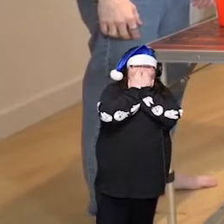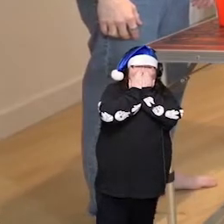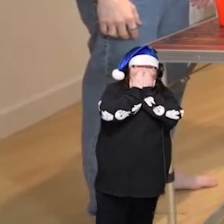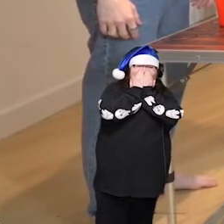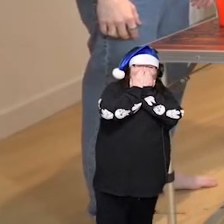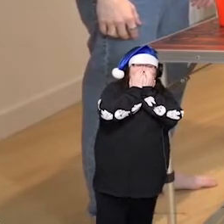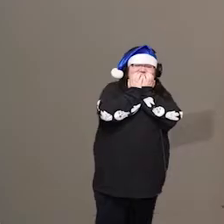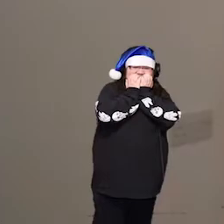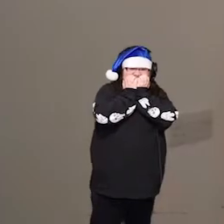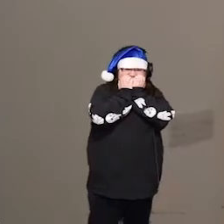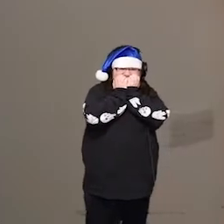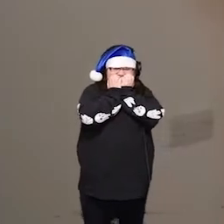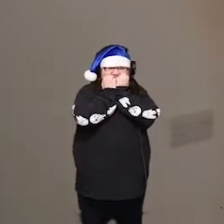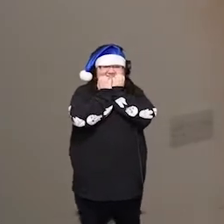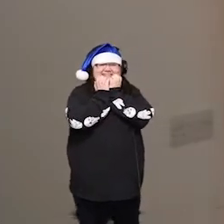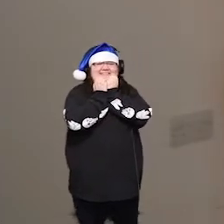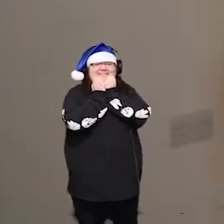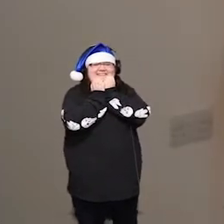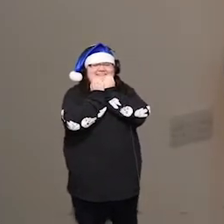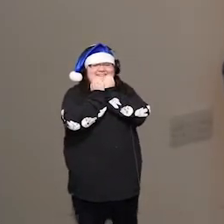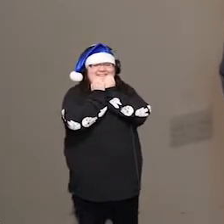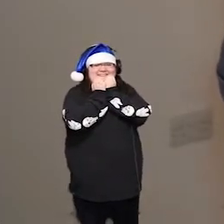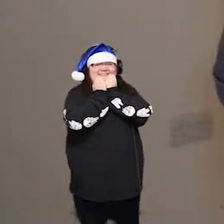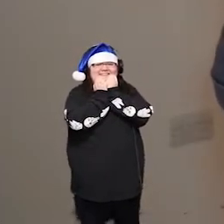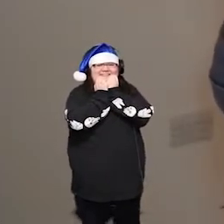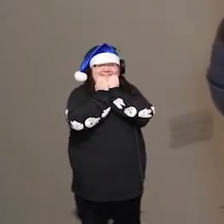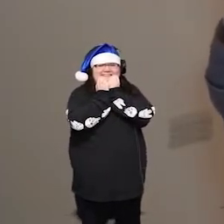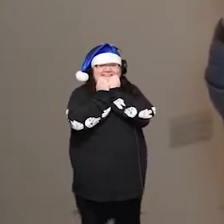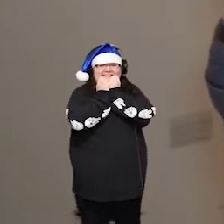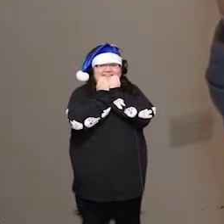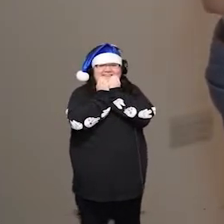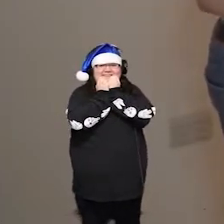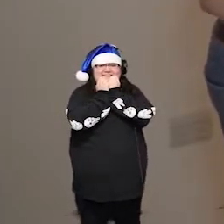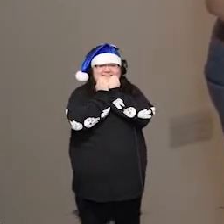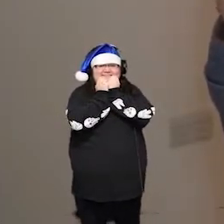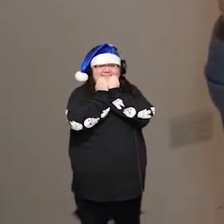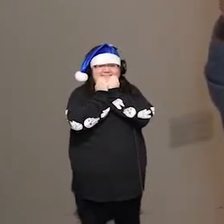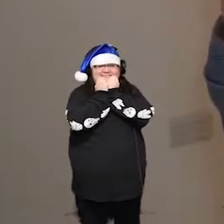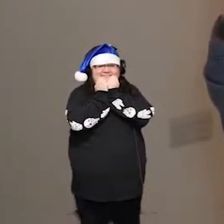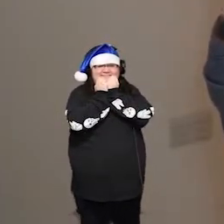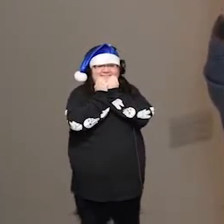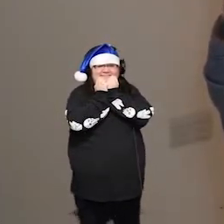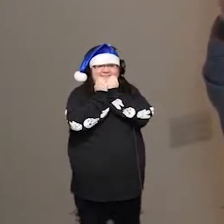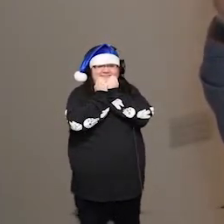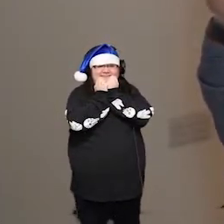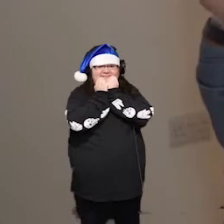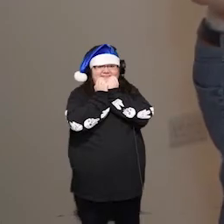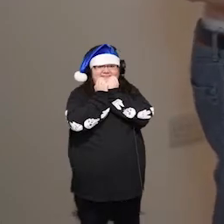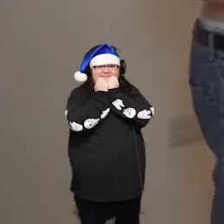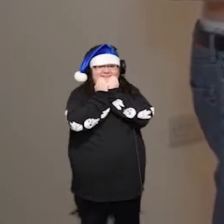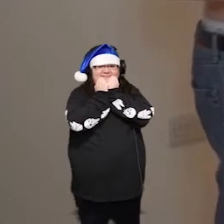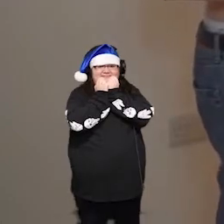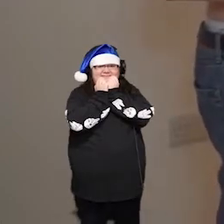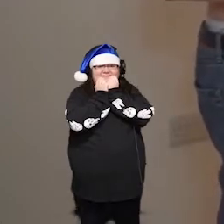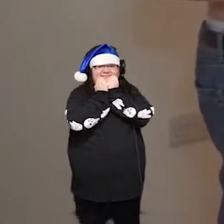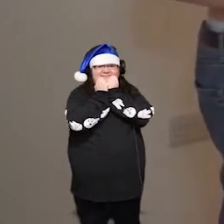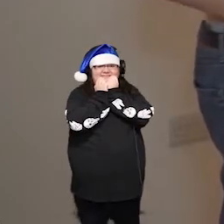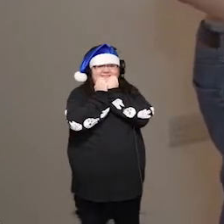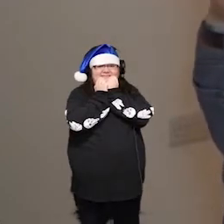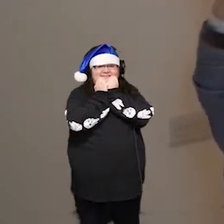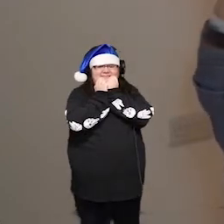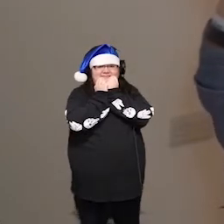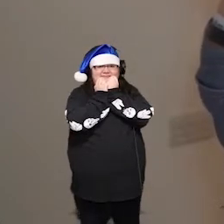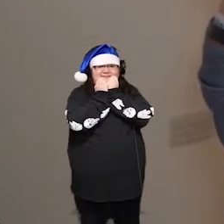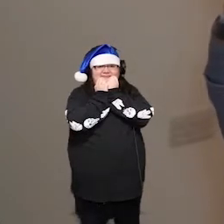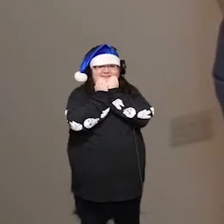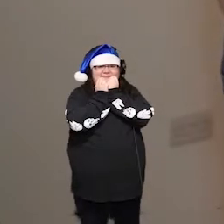nothing. Yeah. Charlie, you're from London and like to dress in fairy clothes. I do like to. So I thought, tell